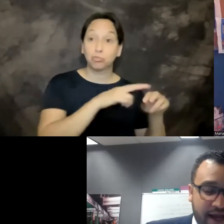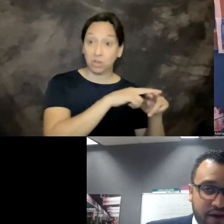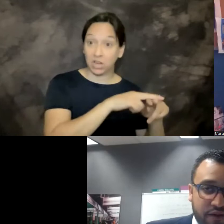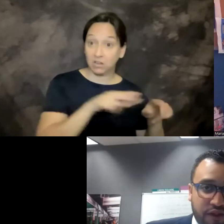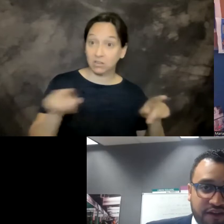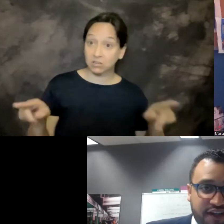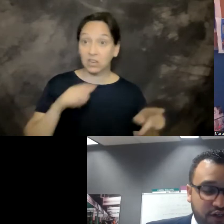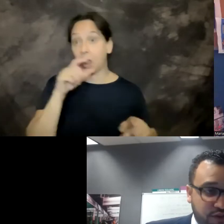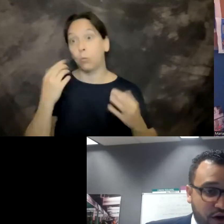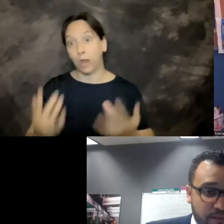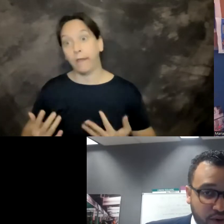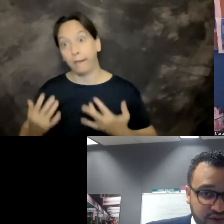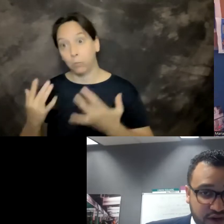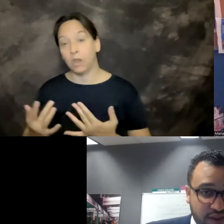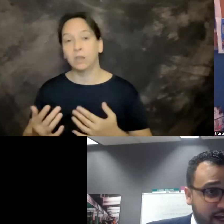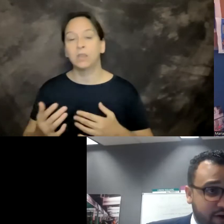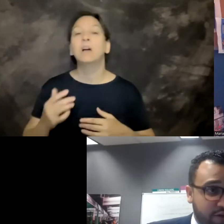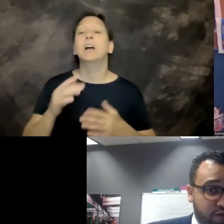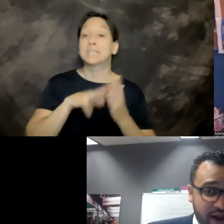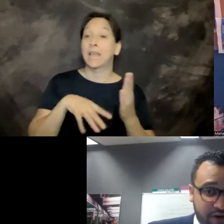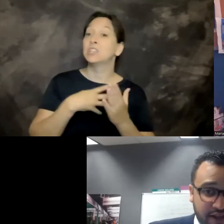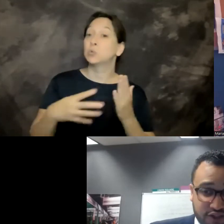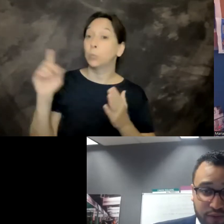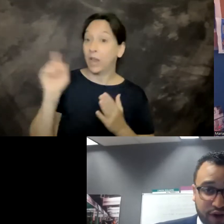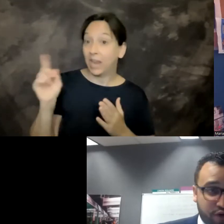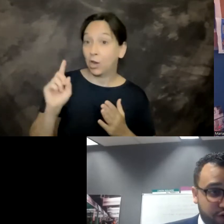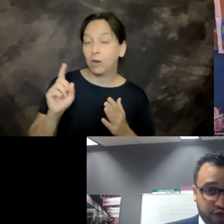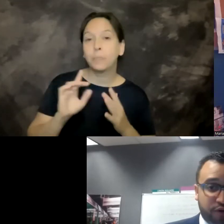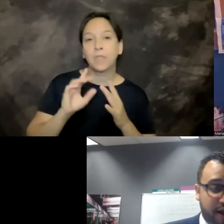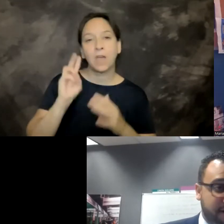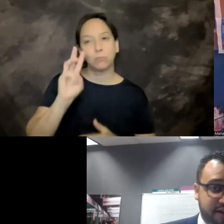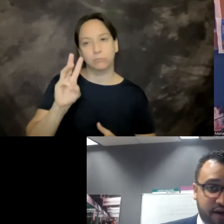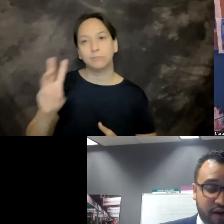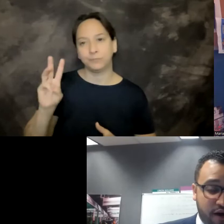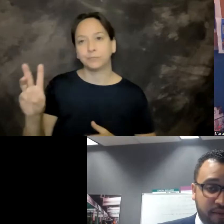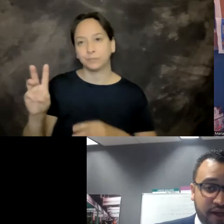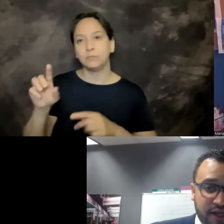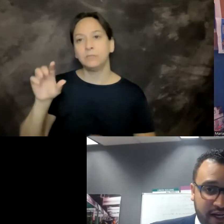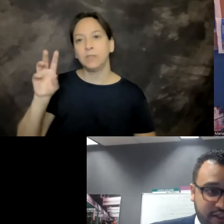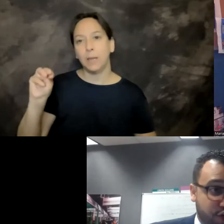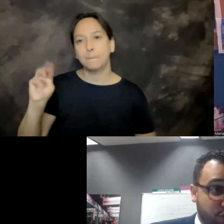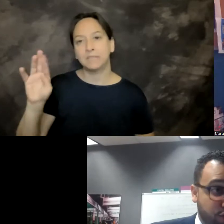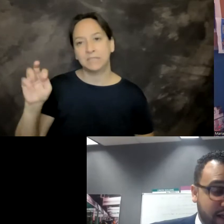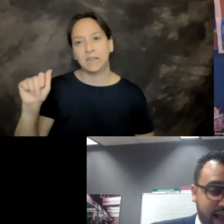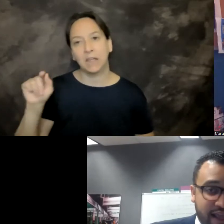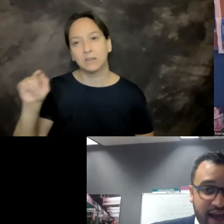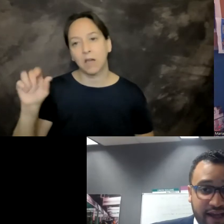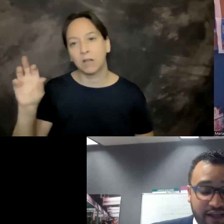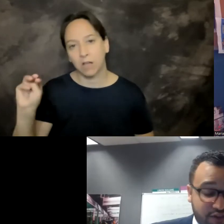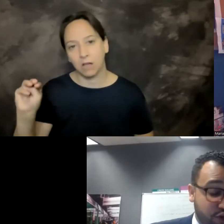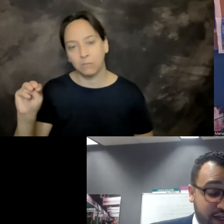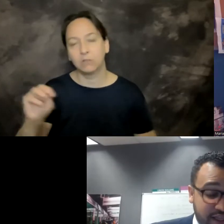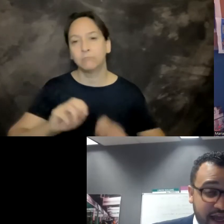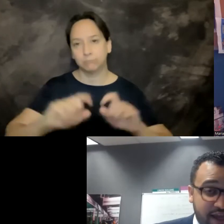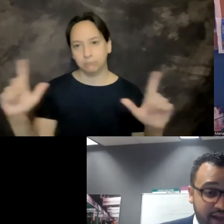Yeah, the schedules are posted online on the rider guide. So I would encourage you to go to mbta.com to go look at that guide,